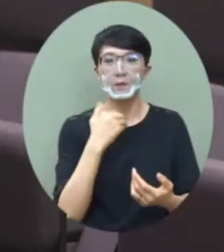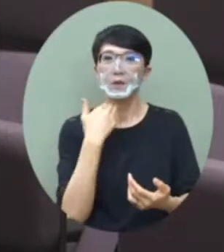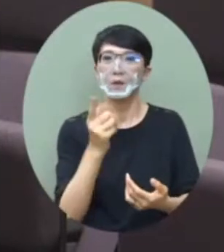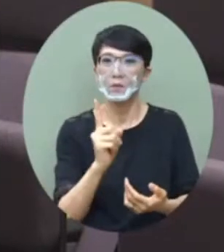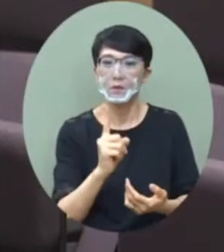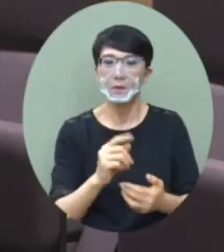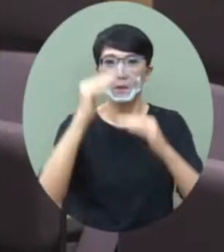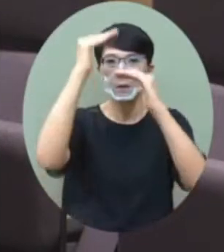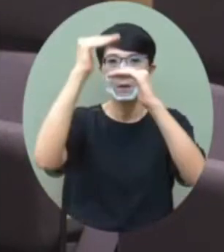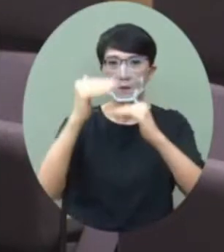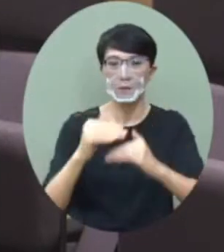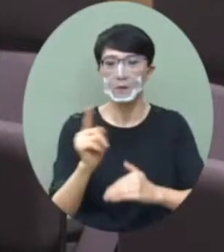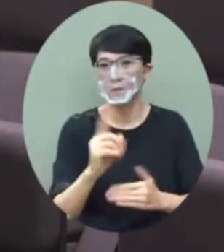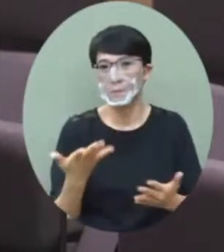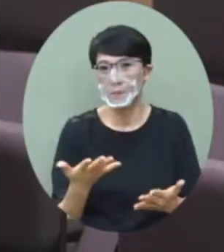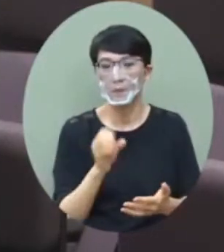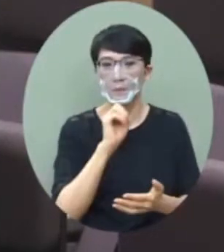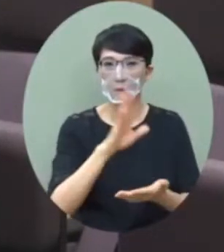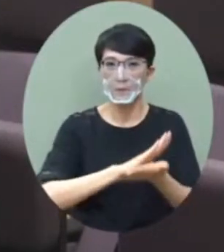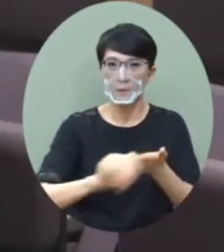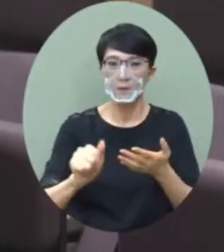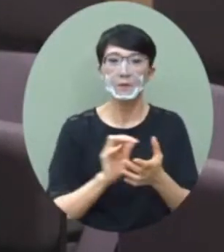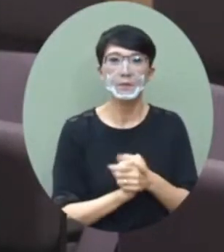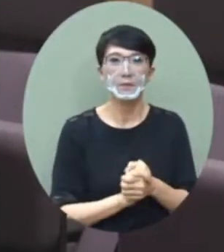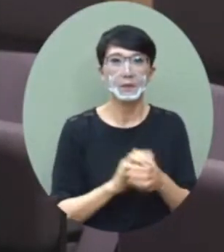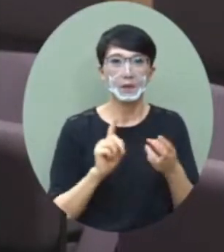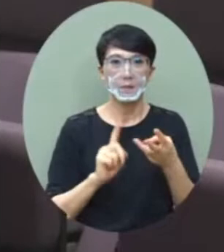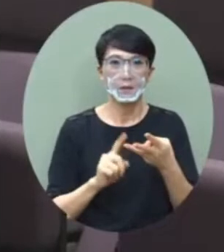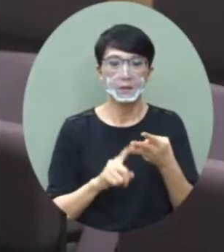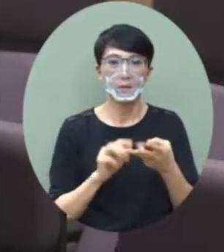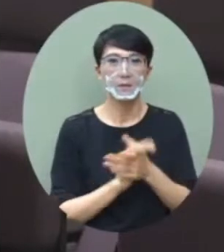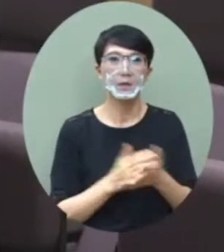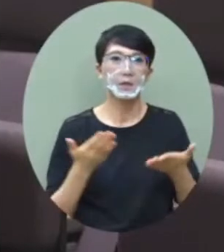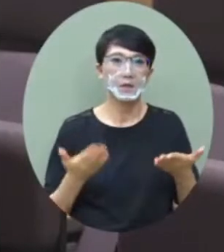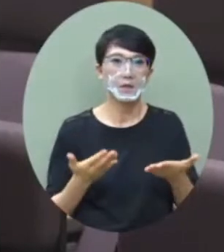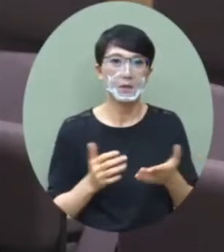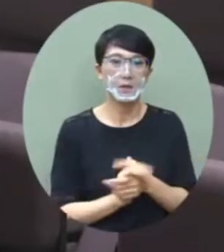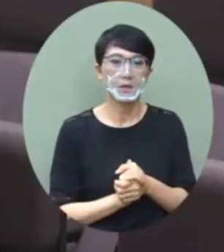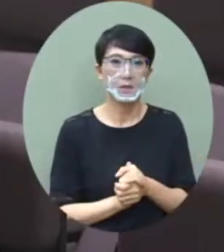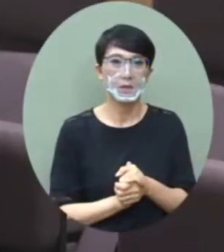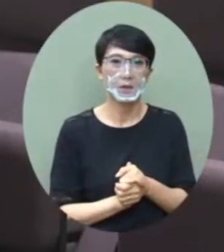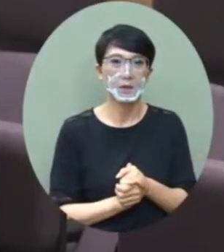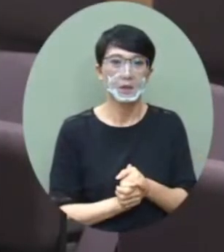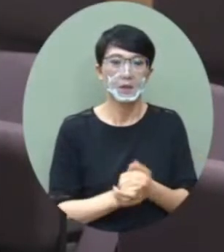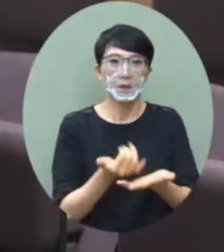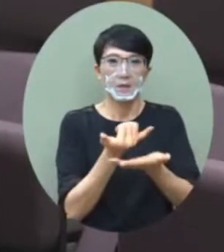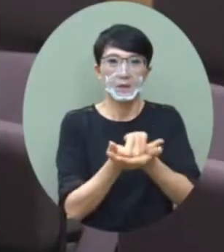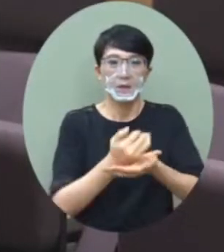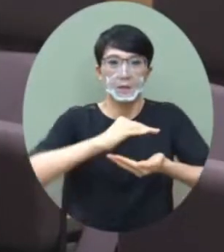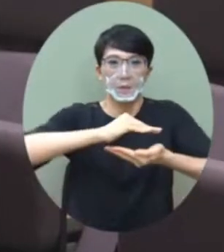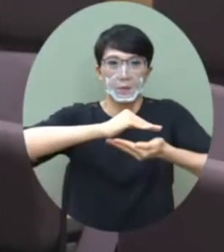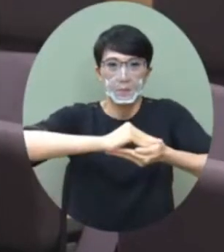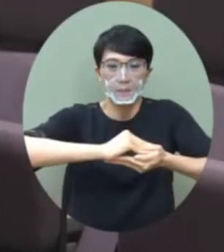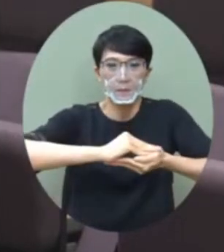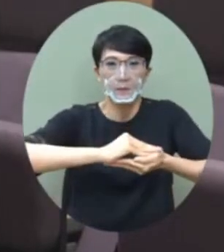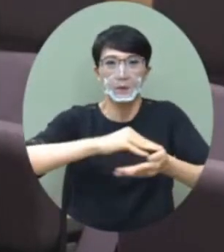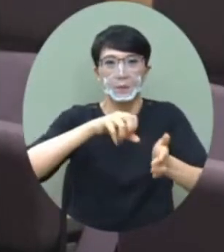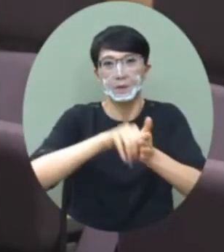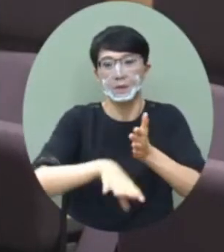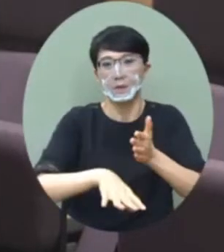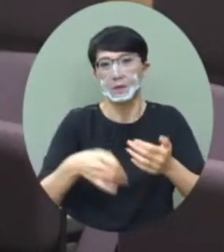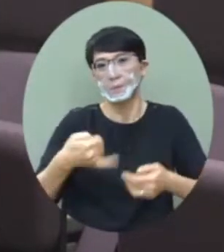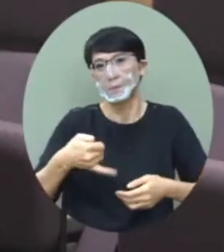that there is a medical incident or complaint against medical mainland staff, what are